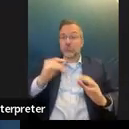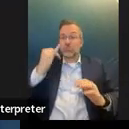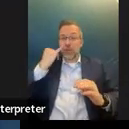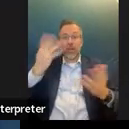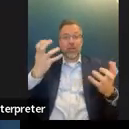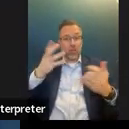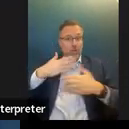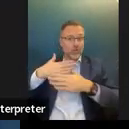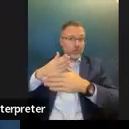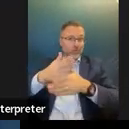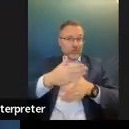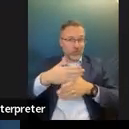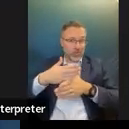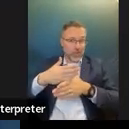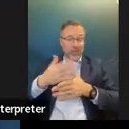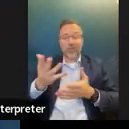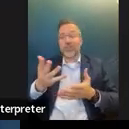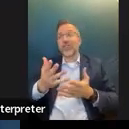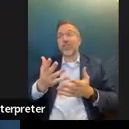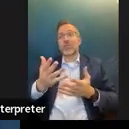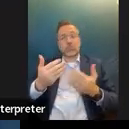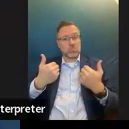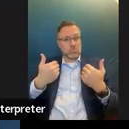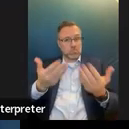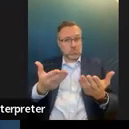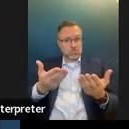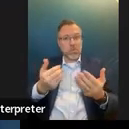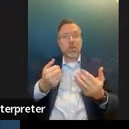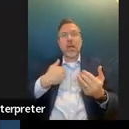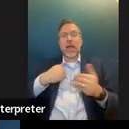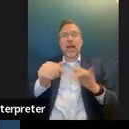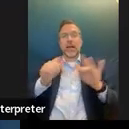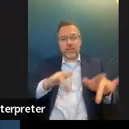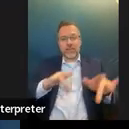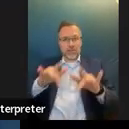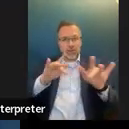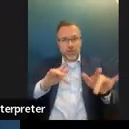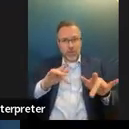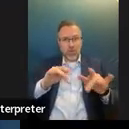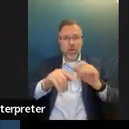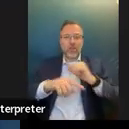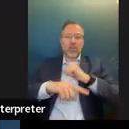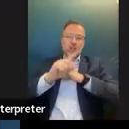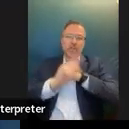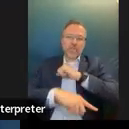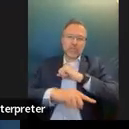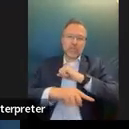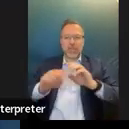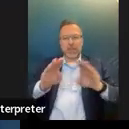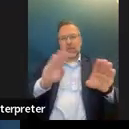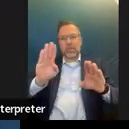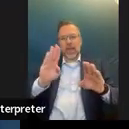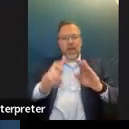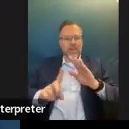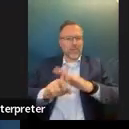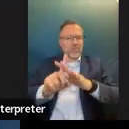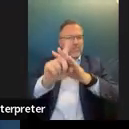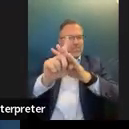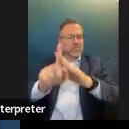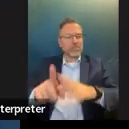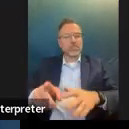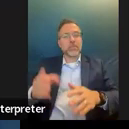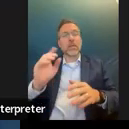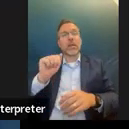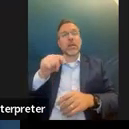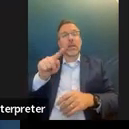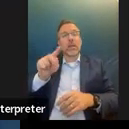you also teach, we have a recording here on discipline and manifestation determination. And in April, we're going to do special